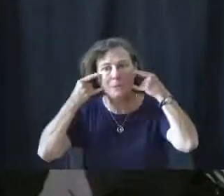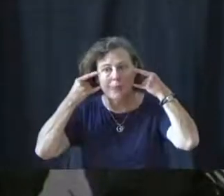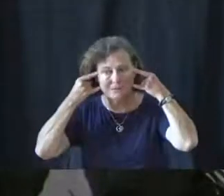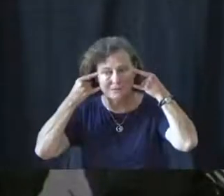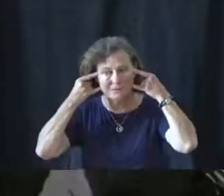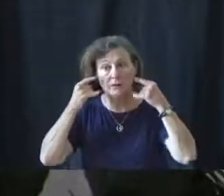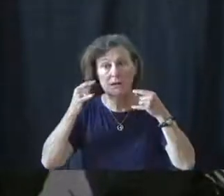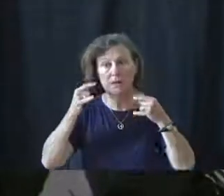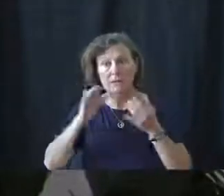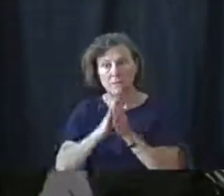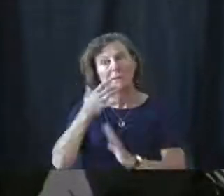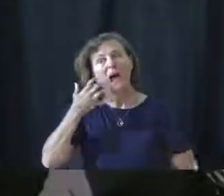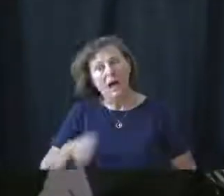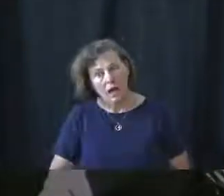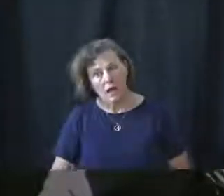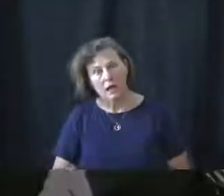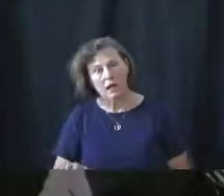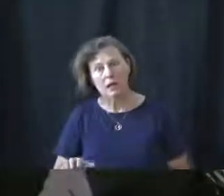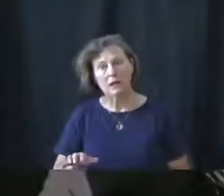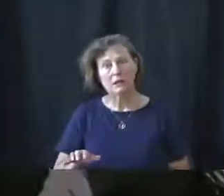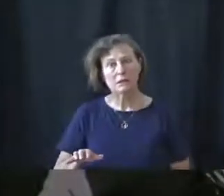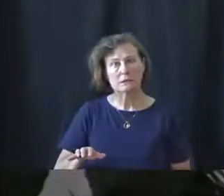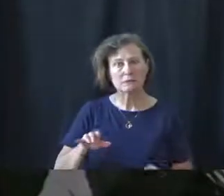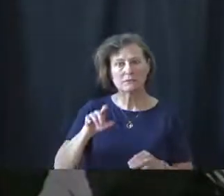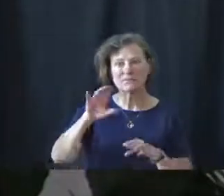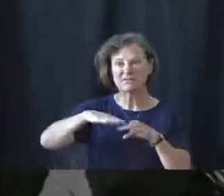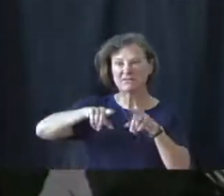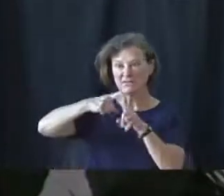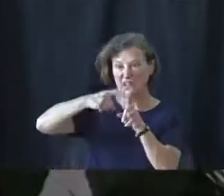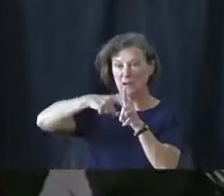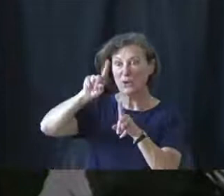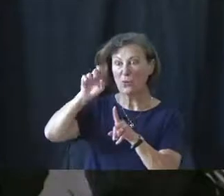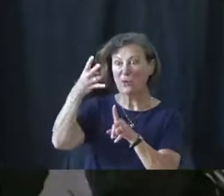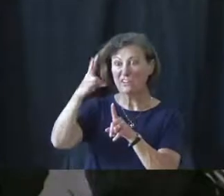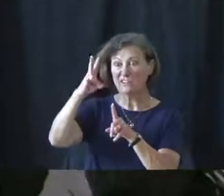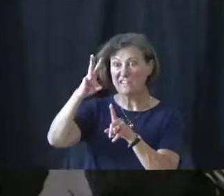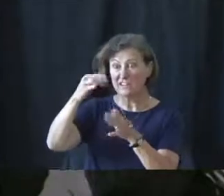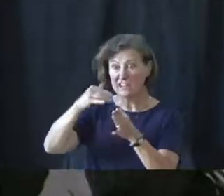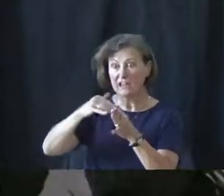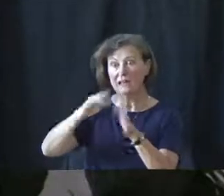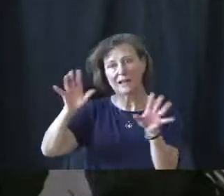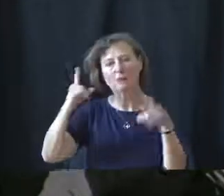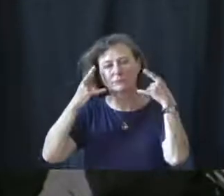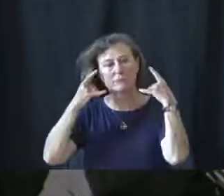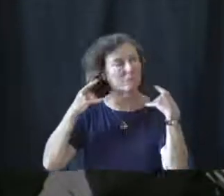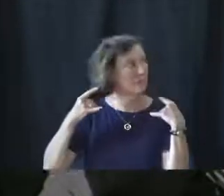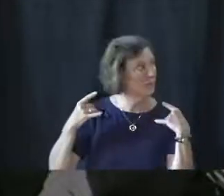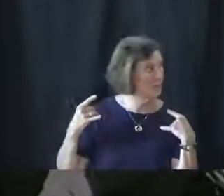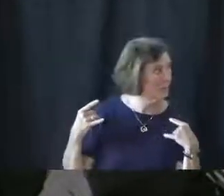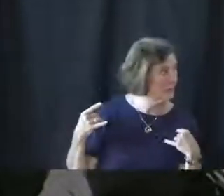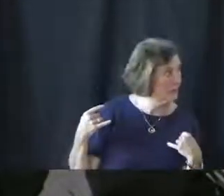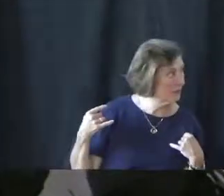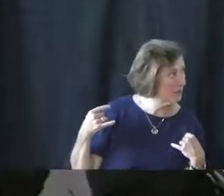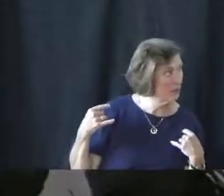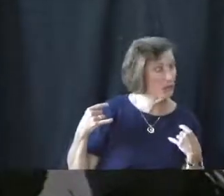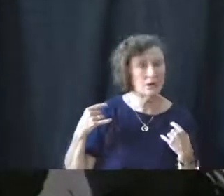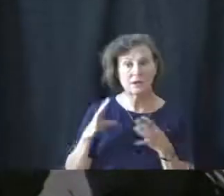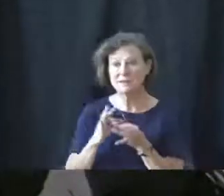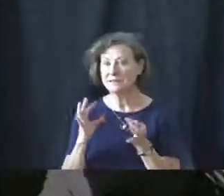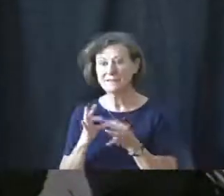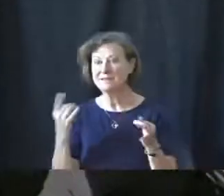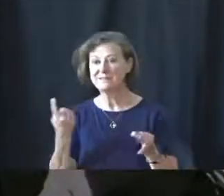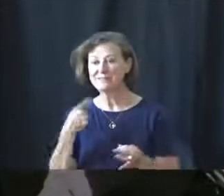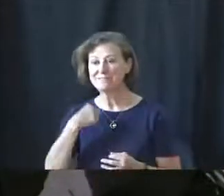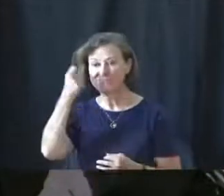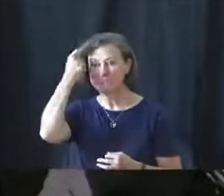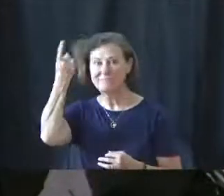really hot, 117 again, we'll obviously take them out. We don't want anyone passing out, but I appreciate that. Appreciate you wearing